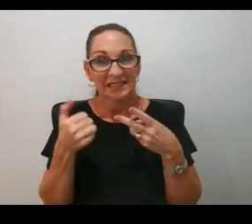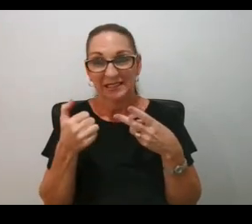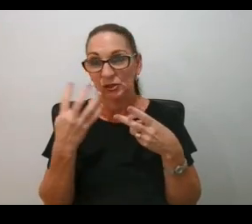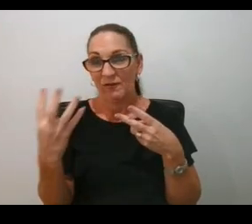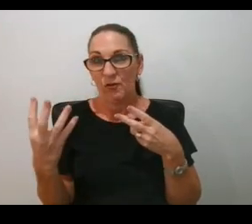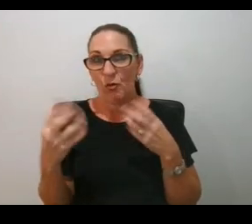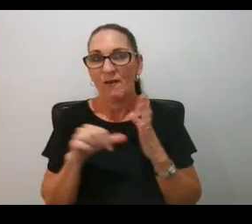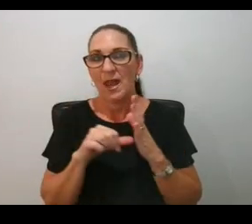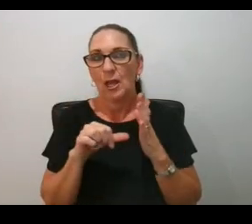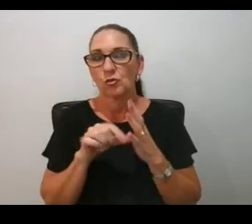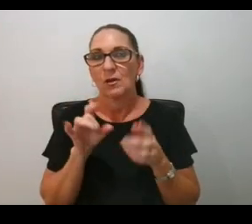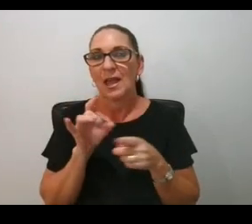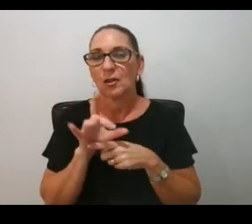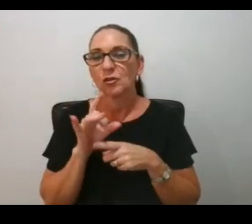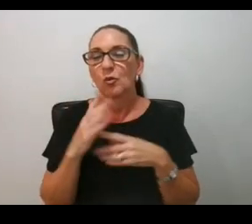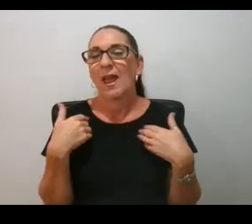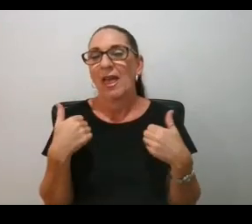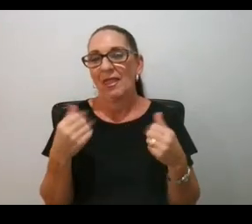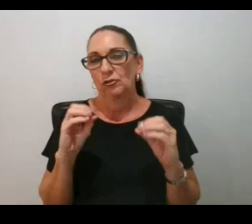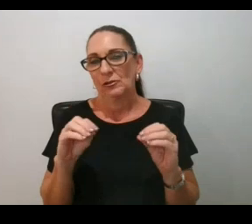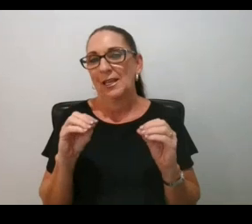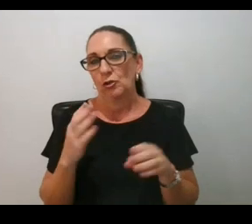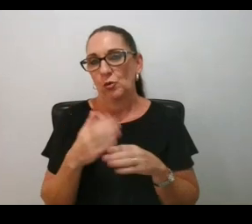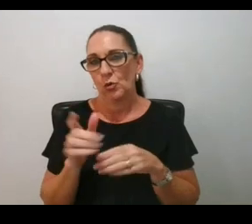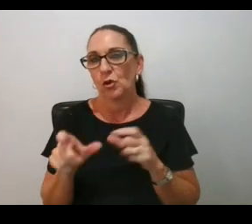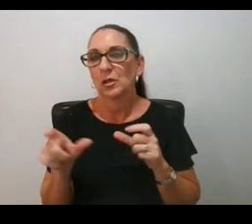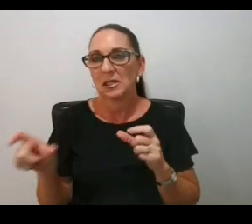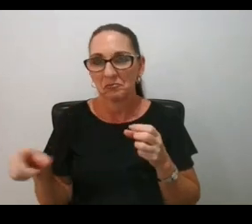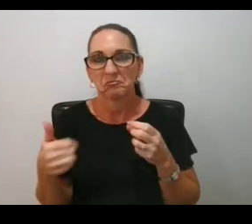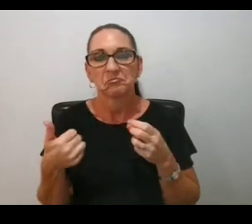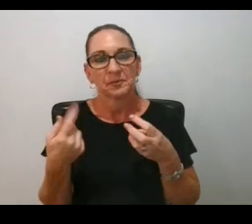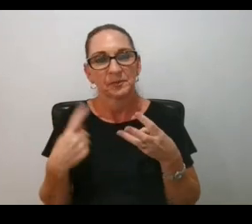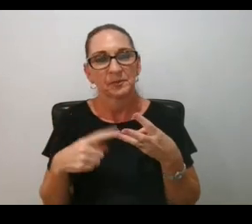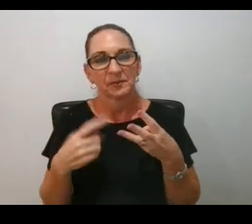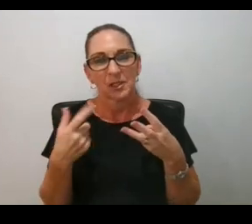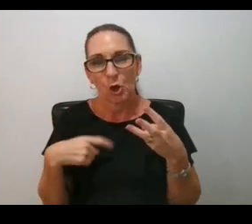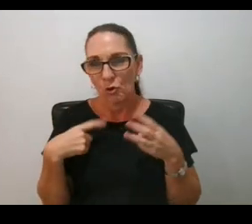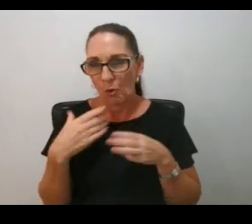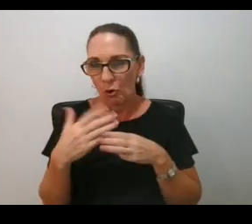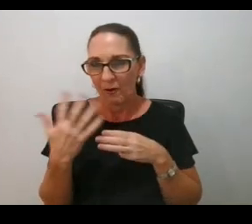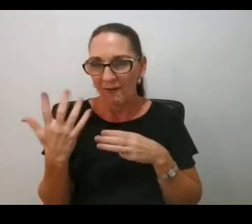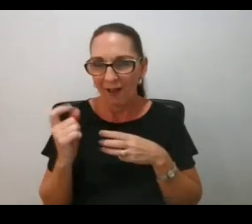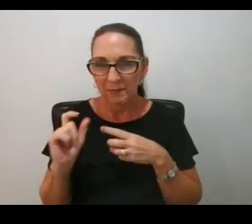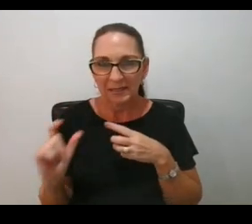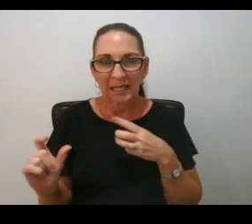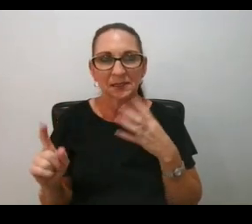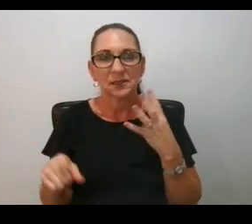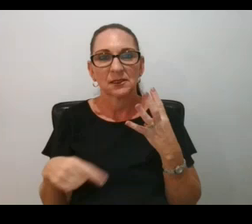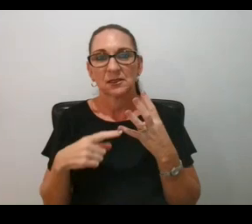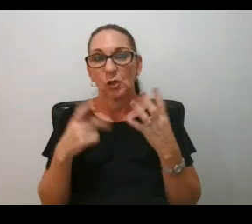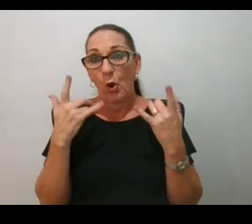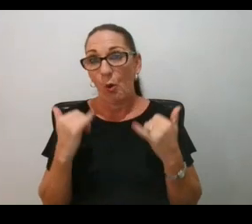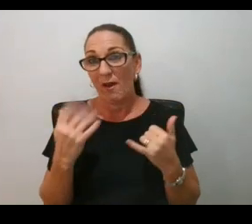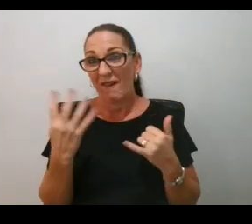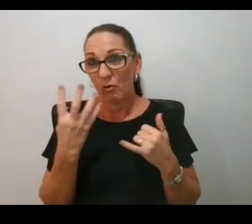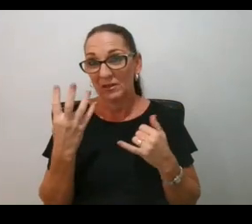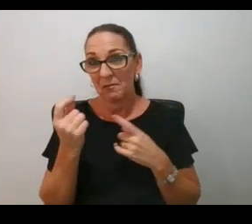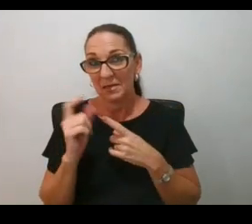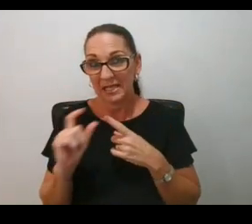financial counsellors or health education workers, 5% social worker, and 14% are lawyers